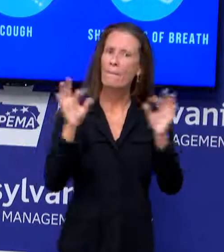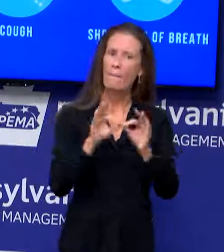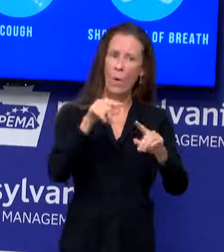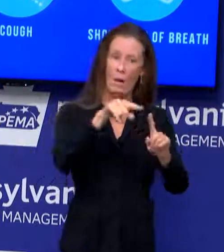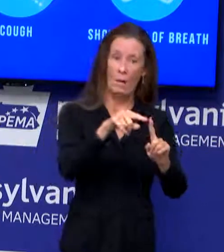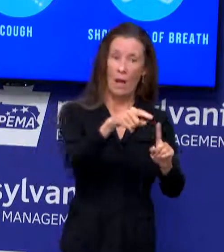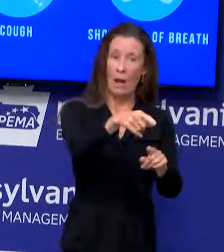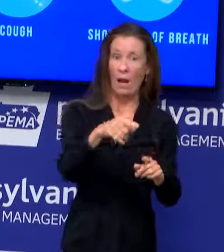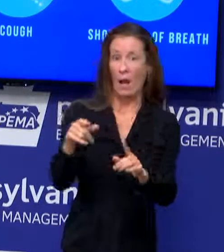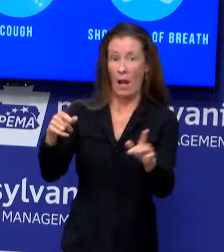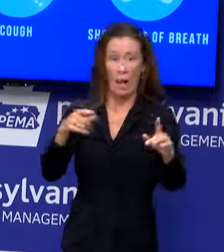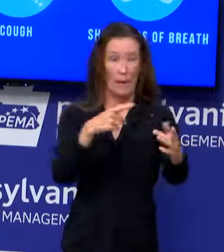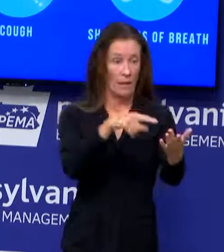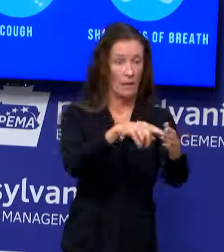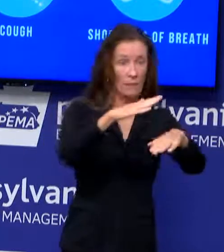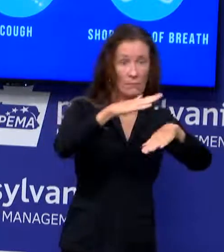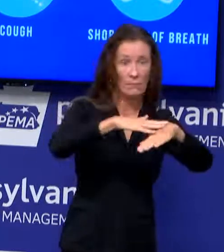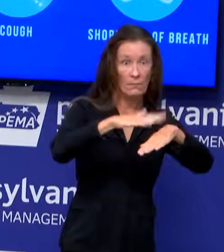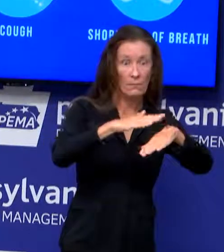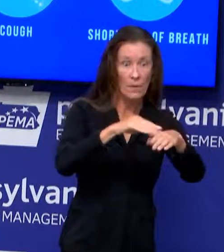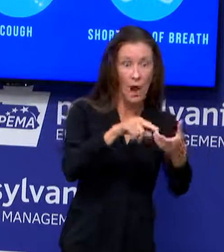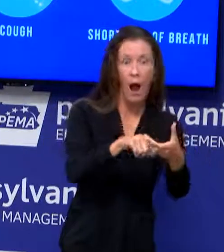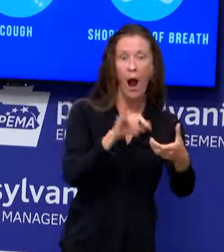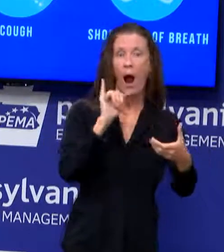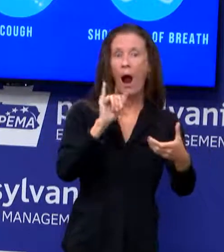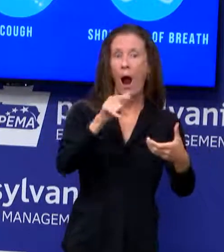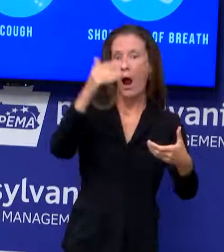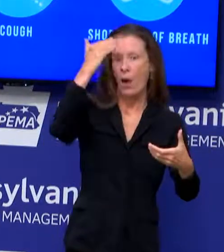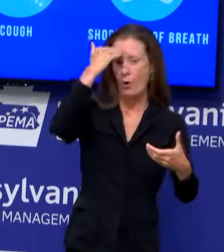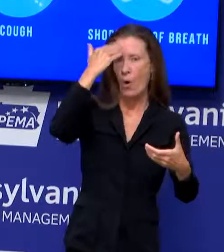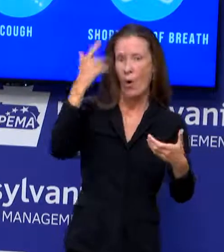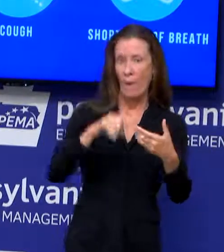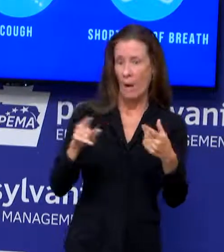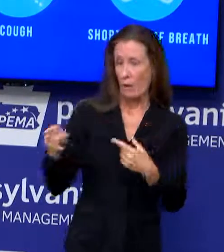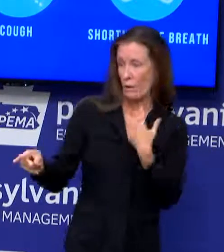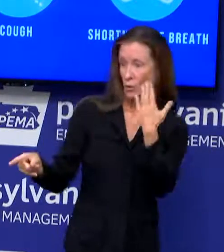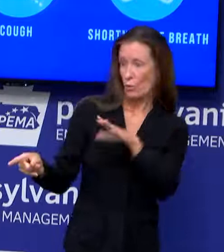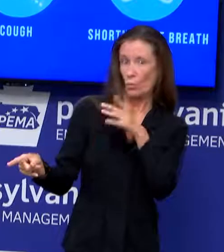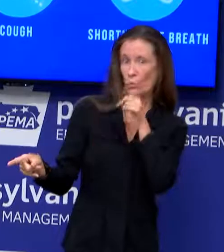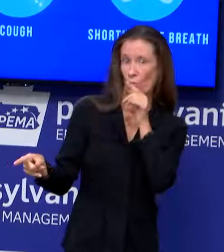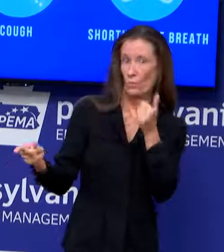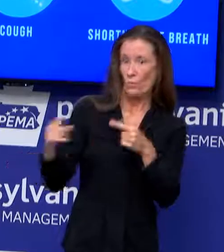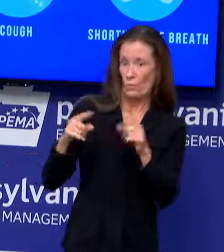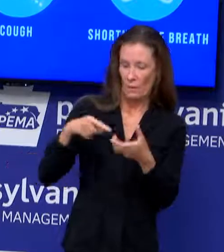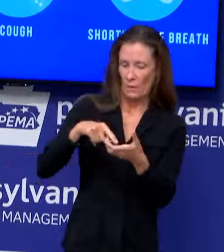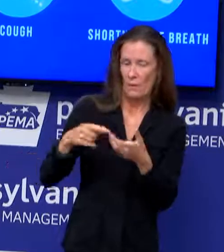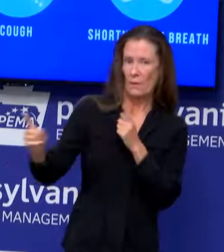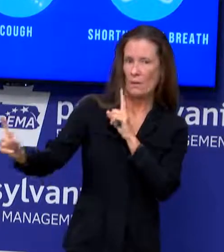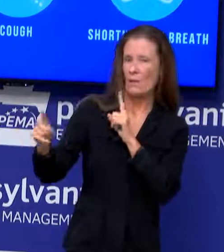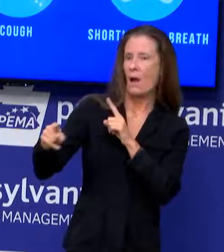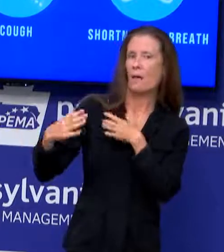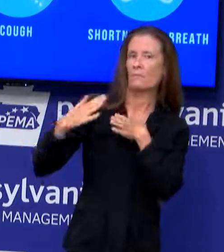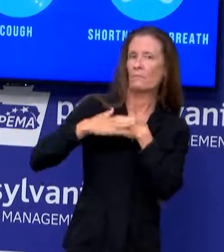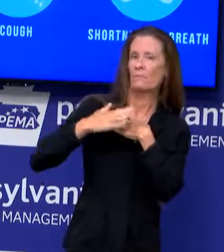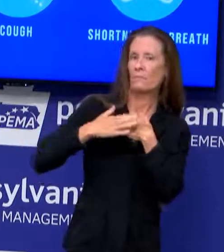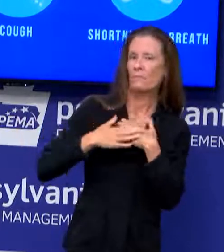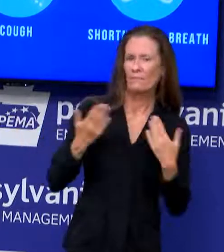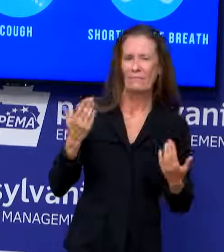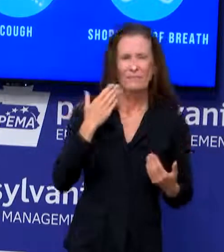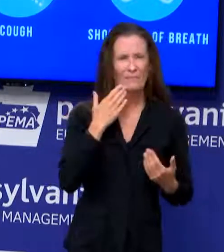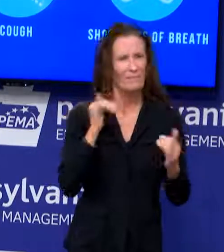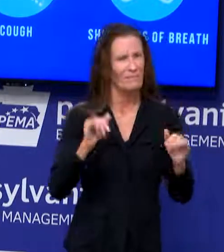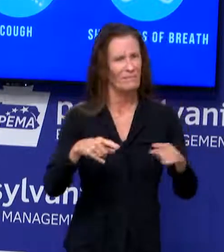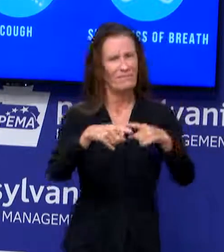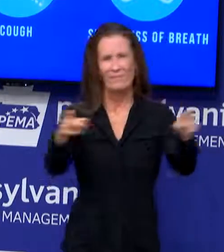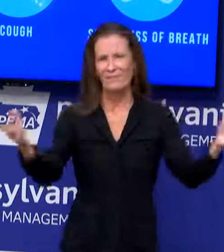tracers call you, you might not be able to say, or you might not know who that person is, right? If you're in a town or a city, you don't know everybody. And so this app will